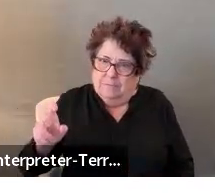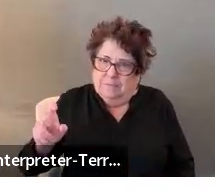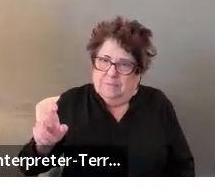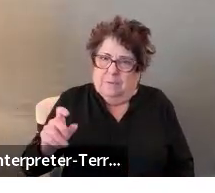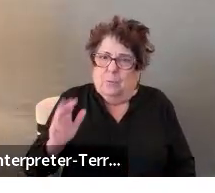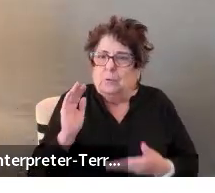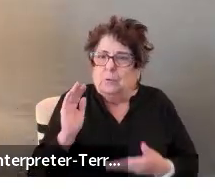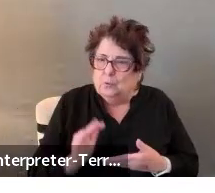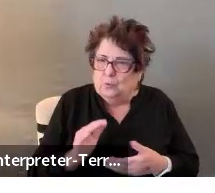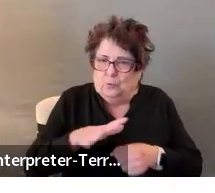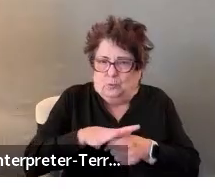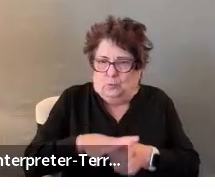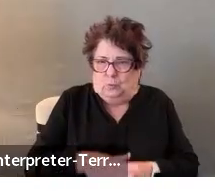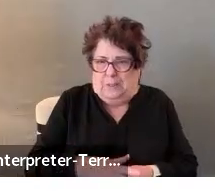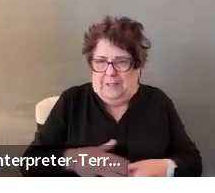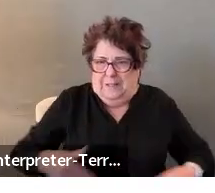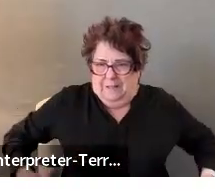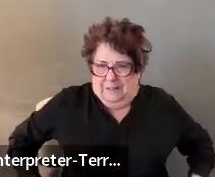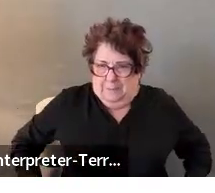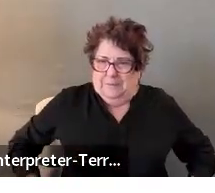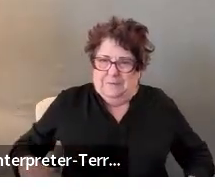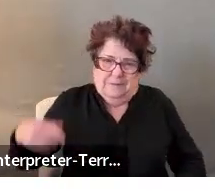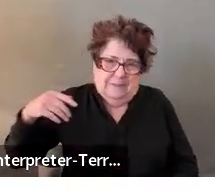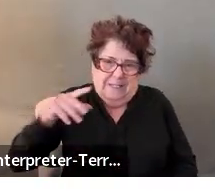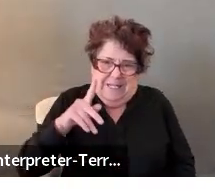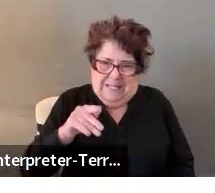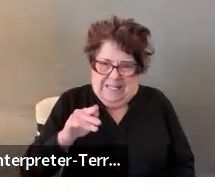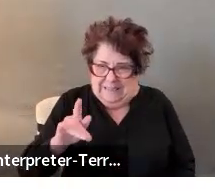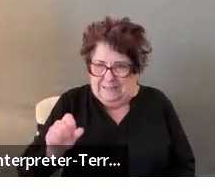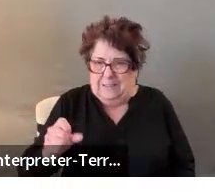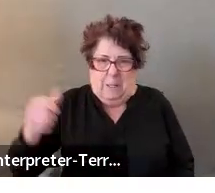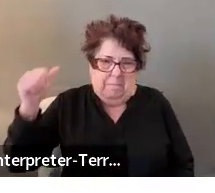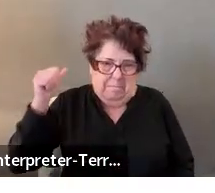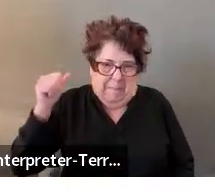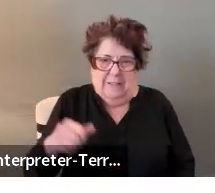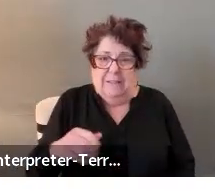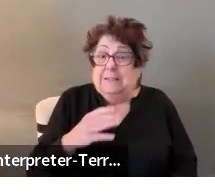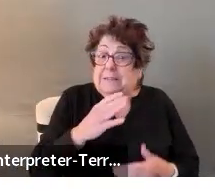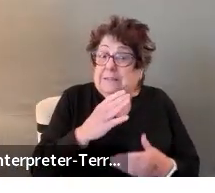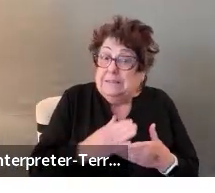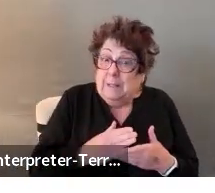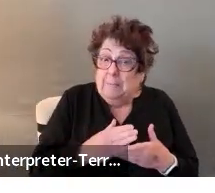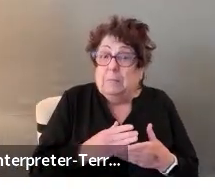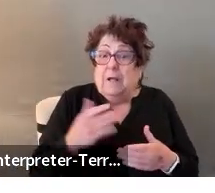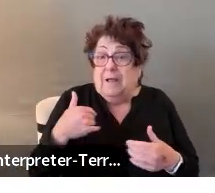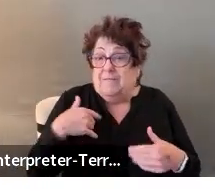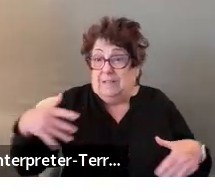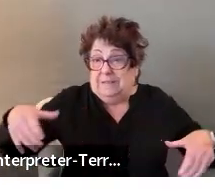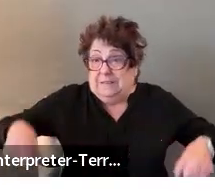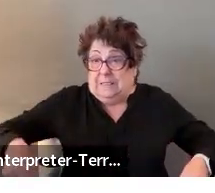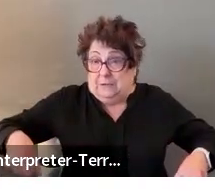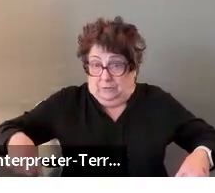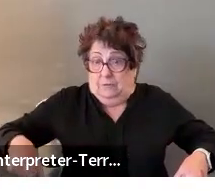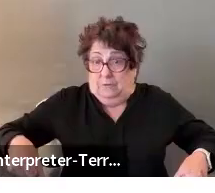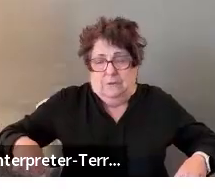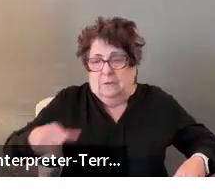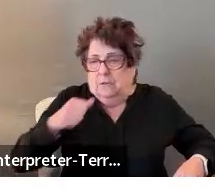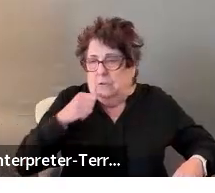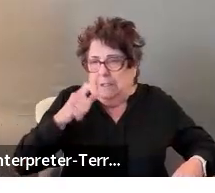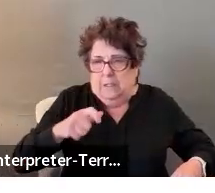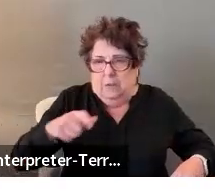hips, knees, and back. Some raised toilet seats come with attached handles, eliminating the need for grab bar